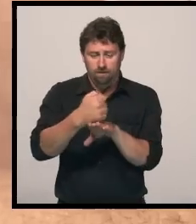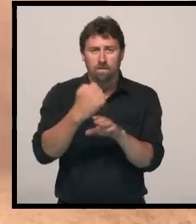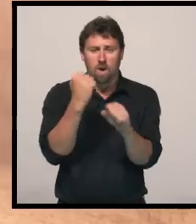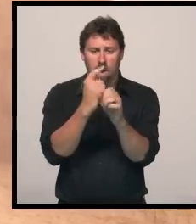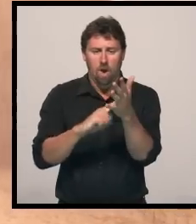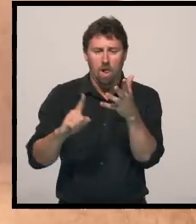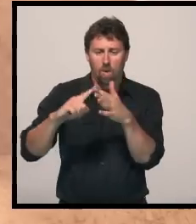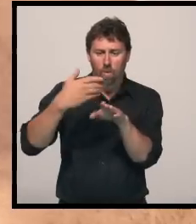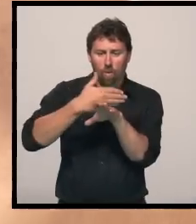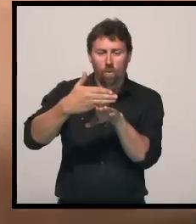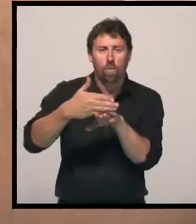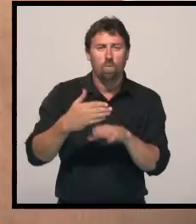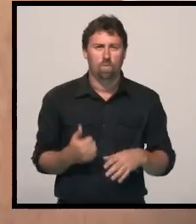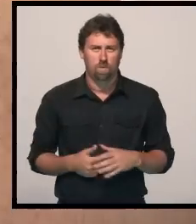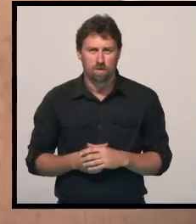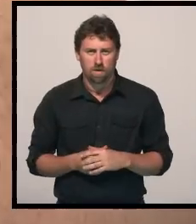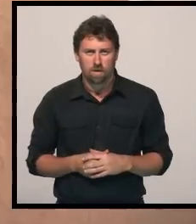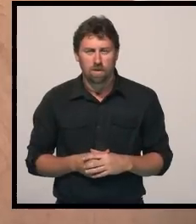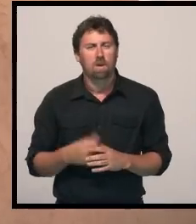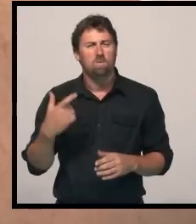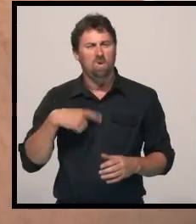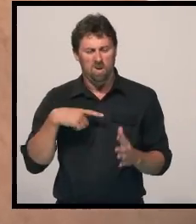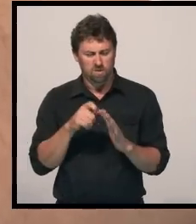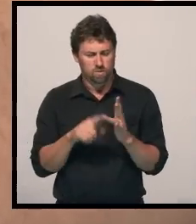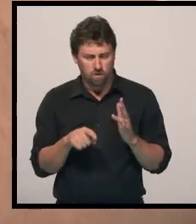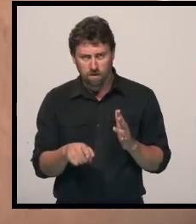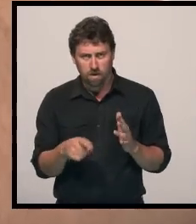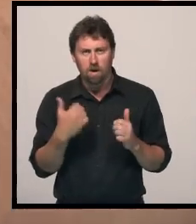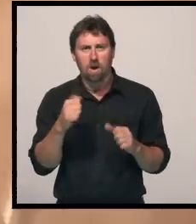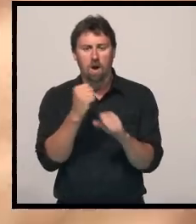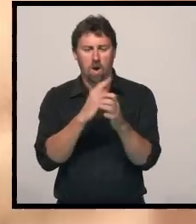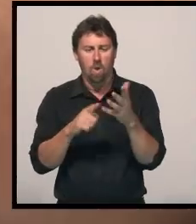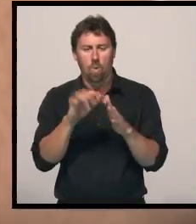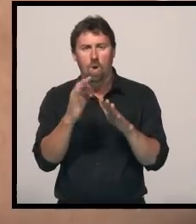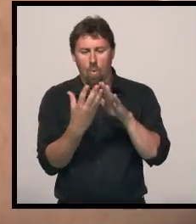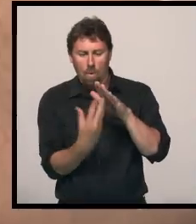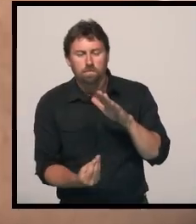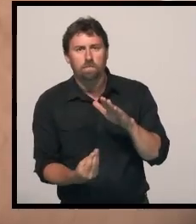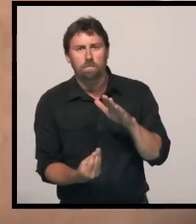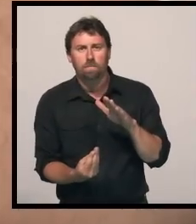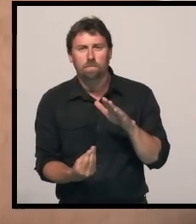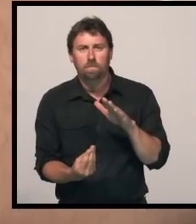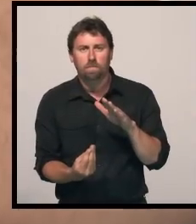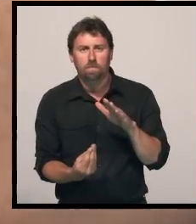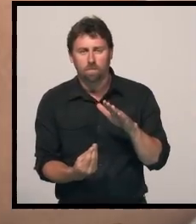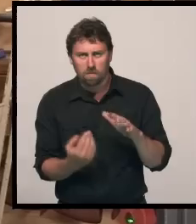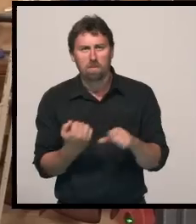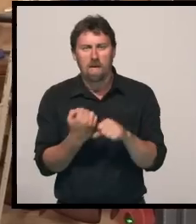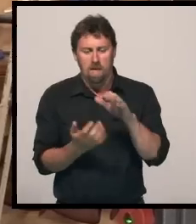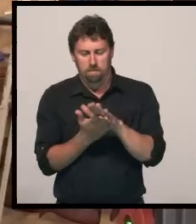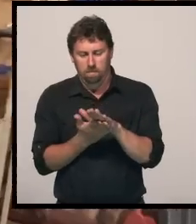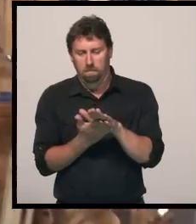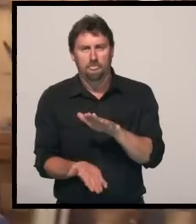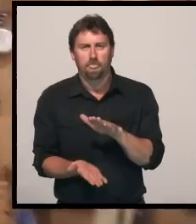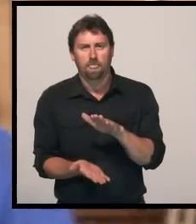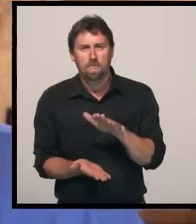the edges. What that does, it prevents the glue from being sucked into the fibres of the timber and giving you a weak joint. Many